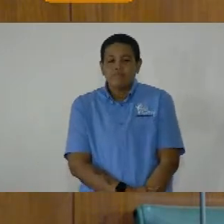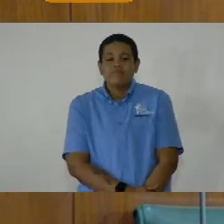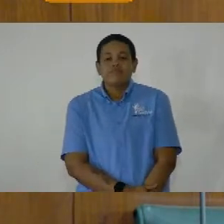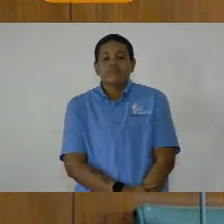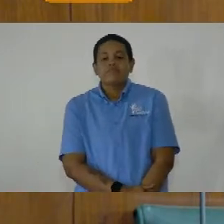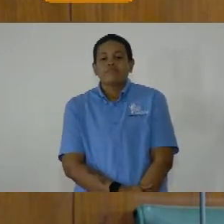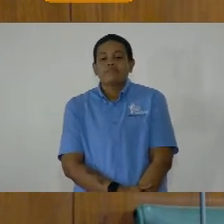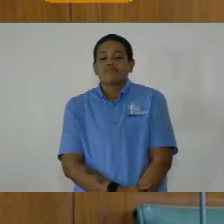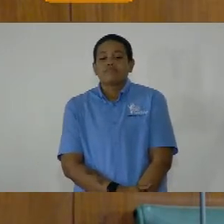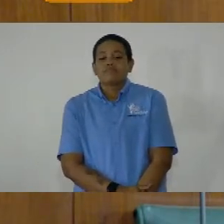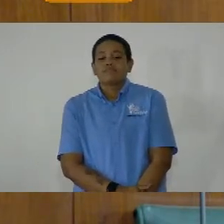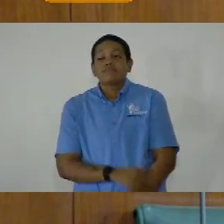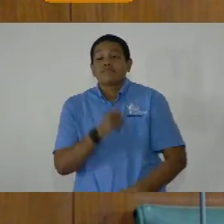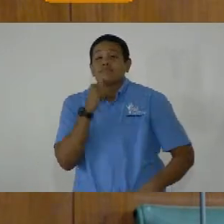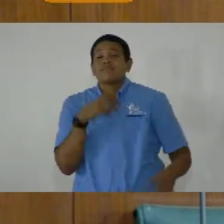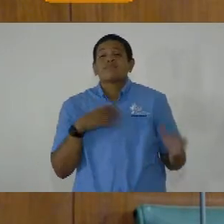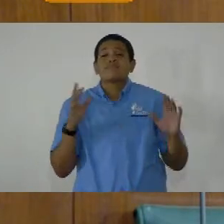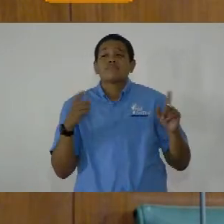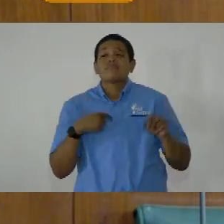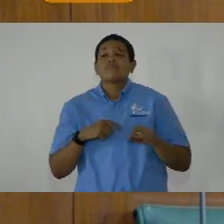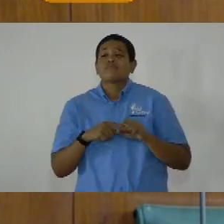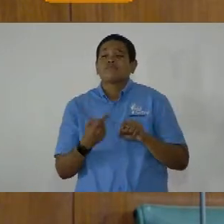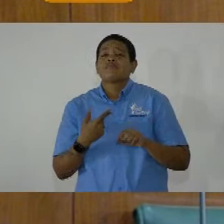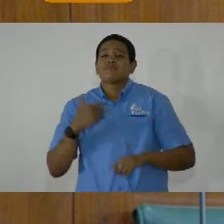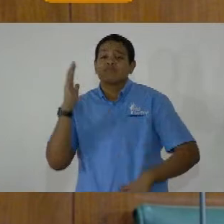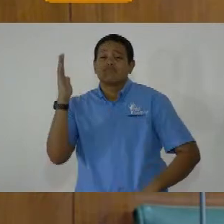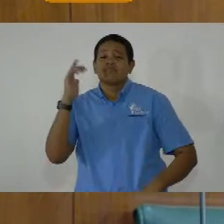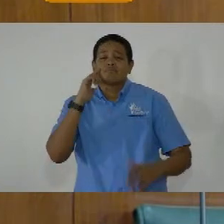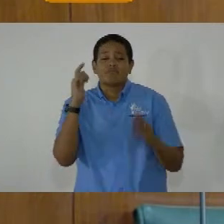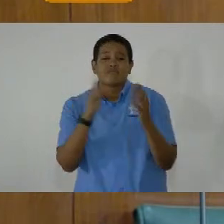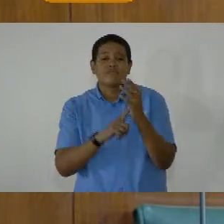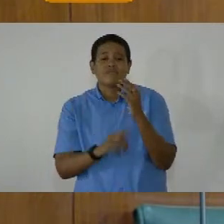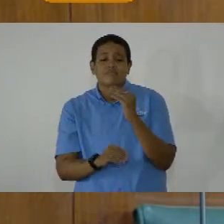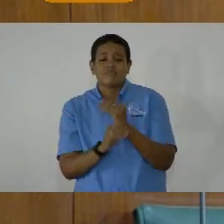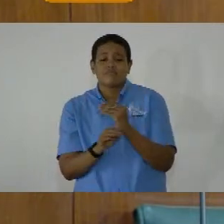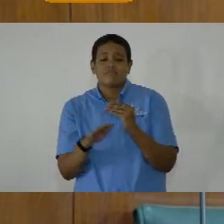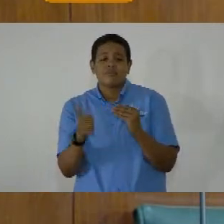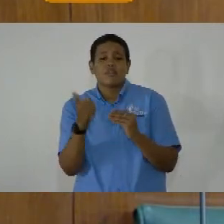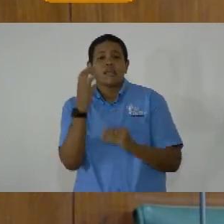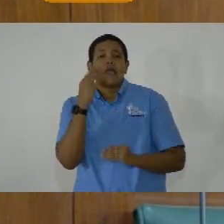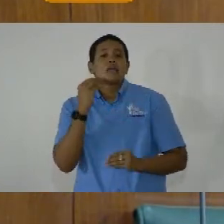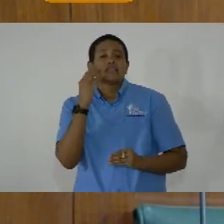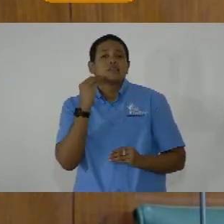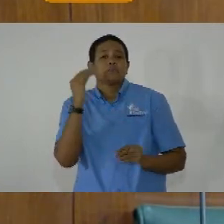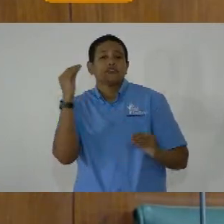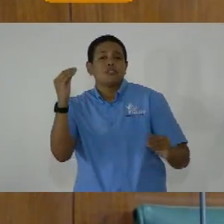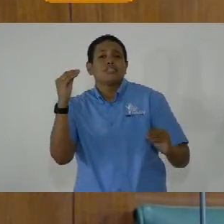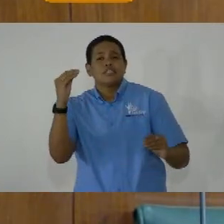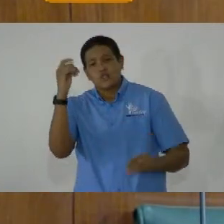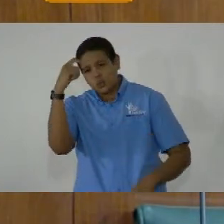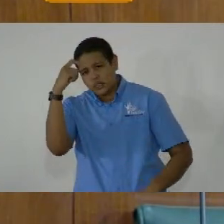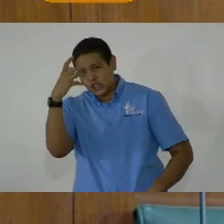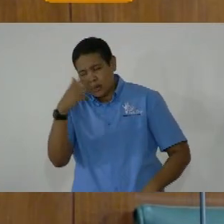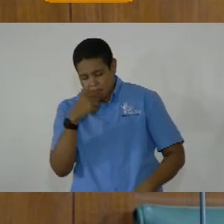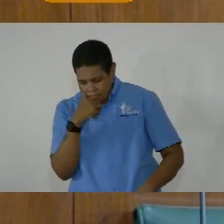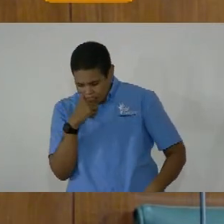Madam Speaker, I begin my presentation by recognizing that experience teaches wisdom.